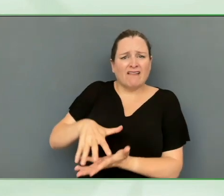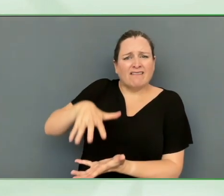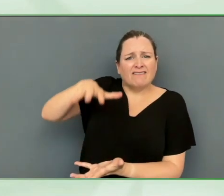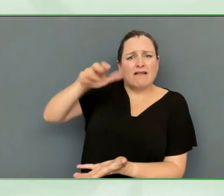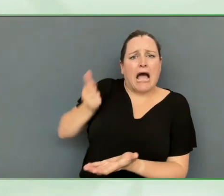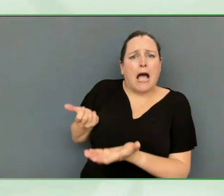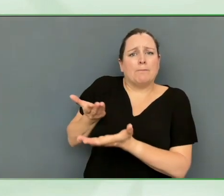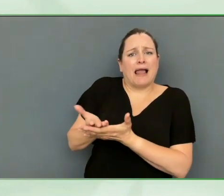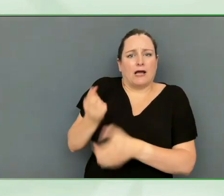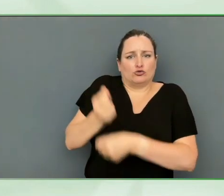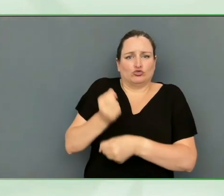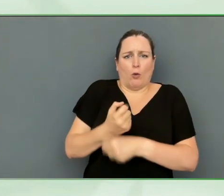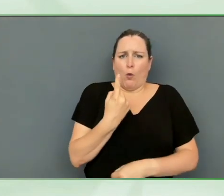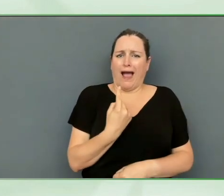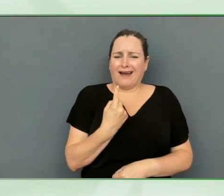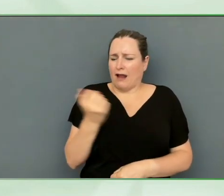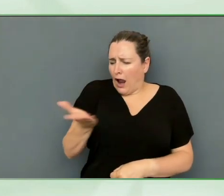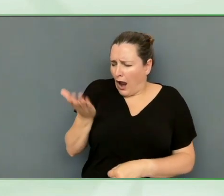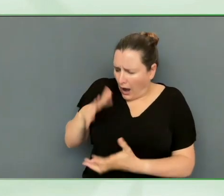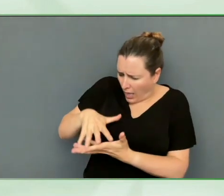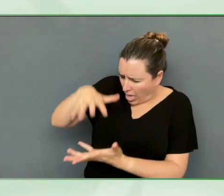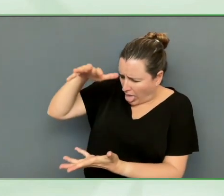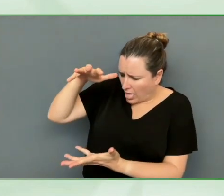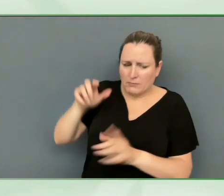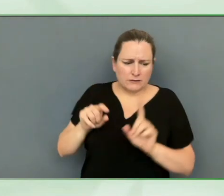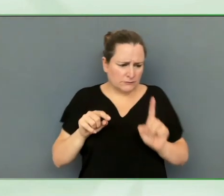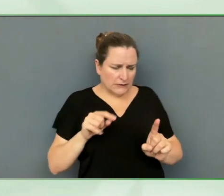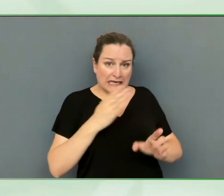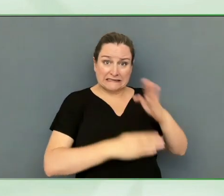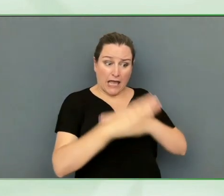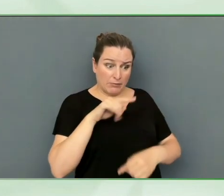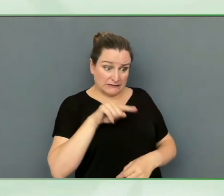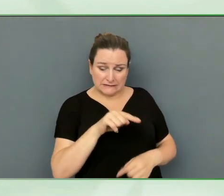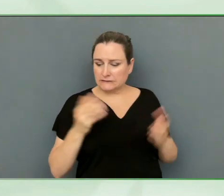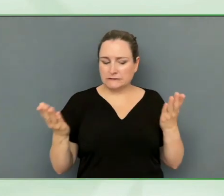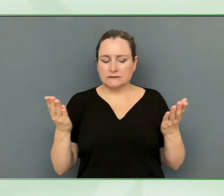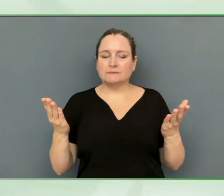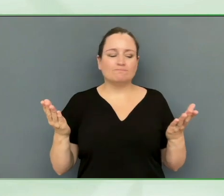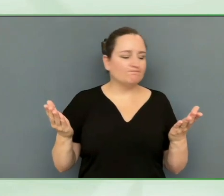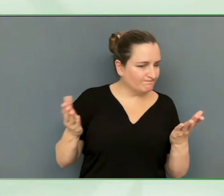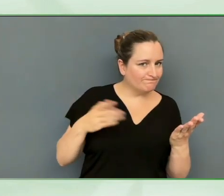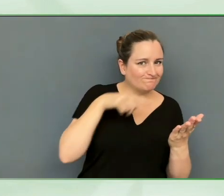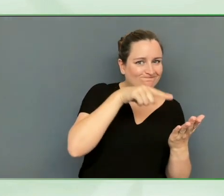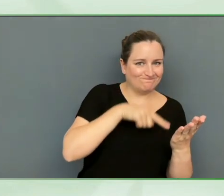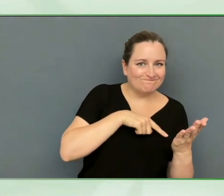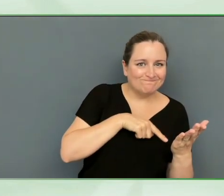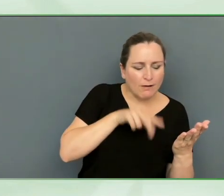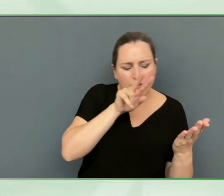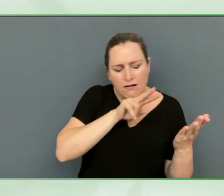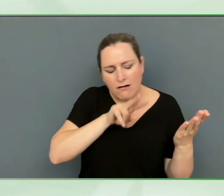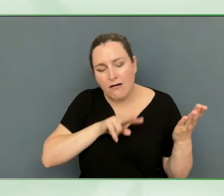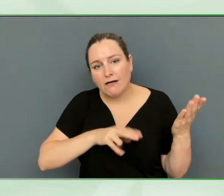the challenges for people with disabilities is they tend to not get the opportunity to have